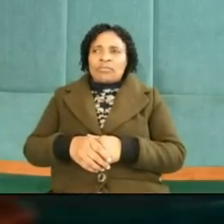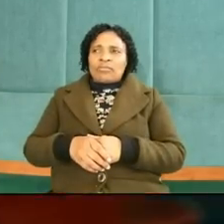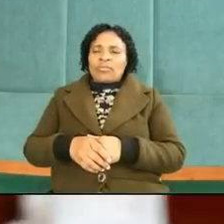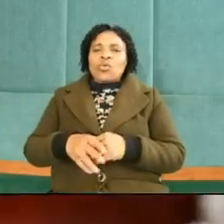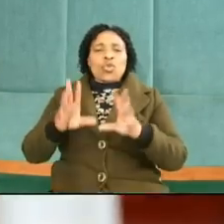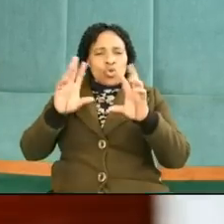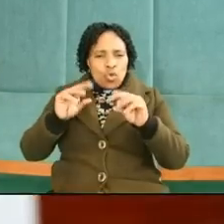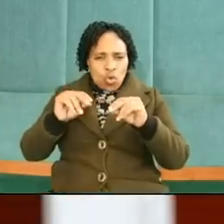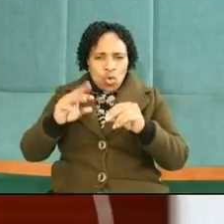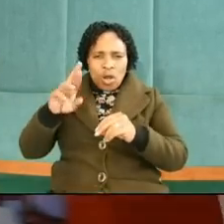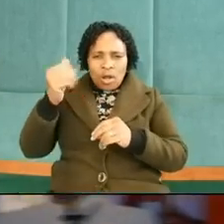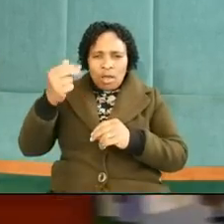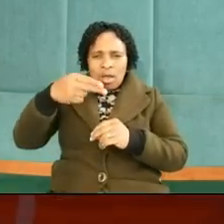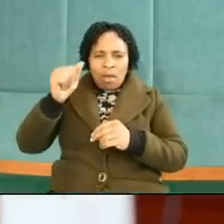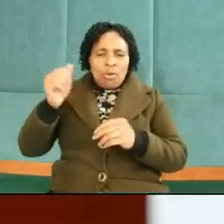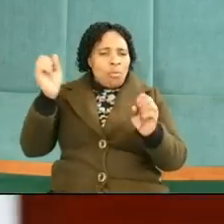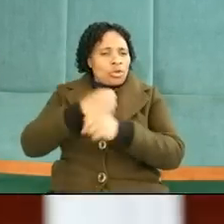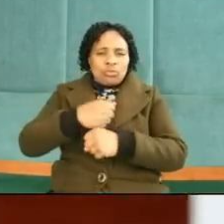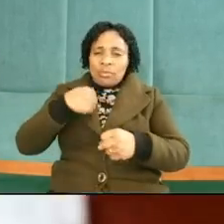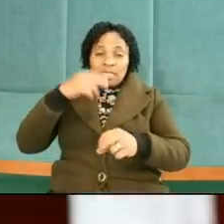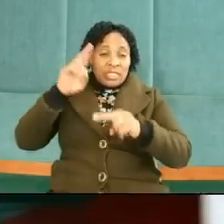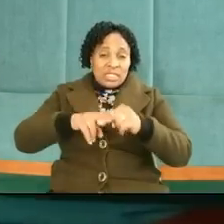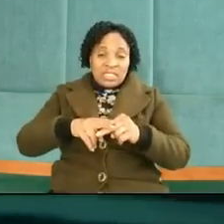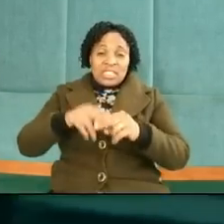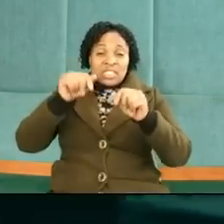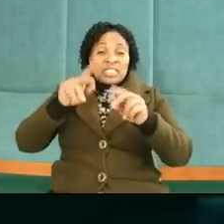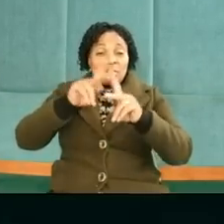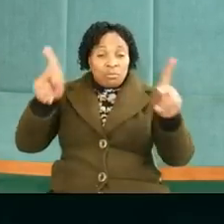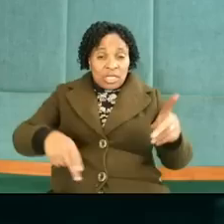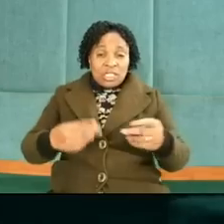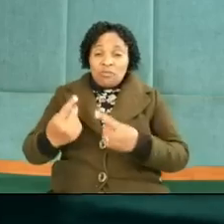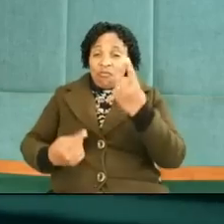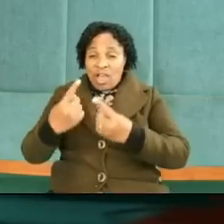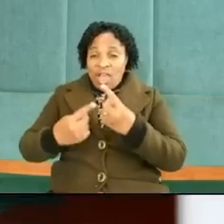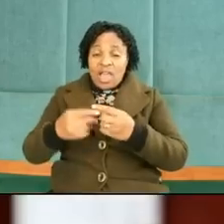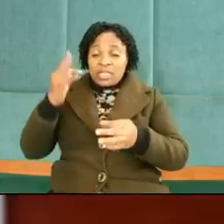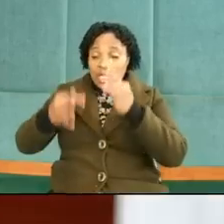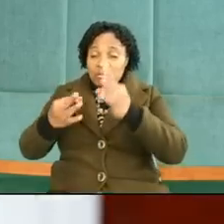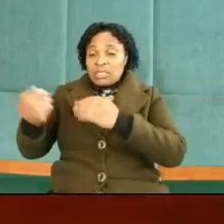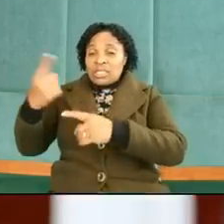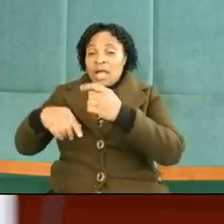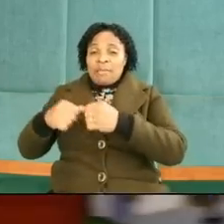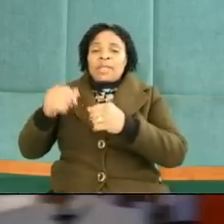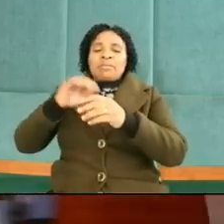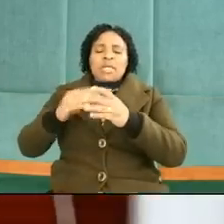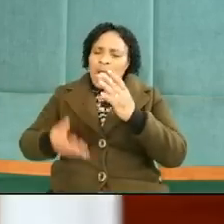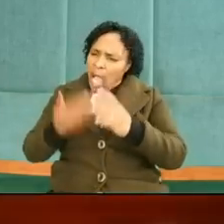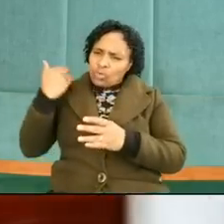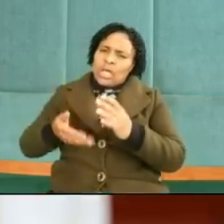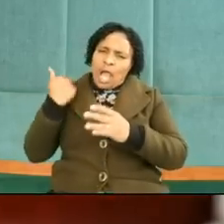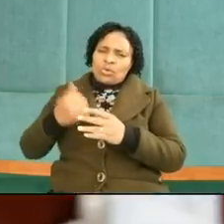Lad says, no, I can't take a seat. This place is going up in fire. Judgment is coming down. Answer down. Come on. Get out.